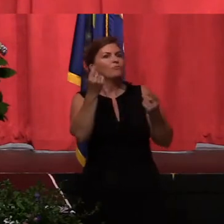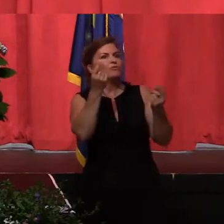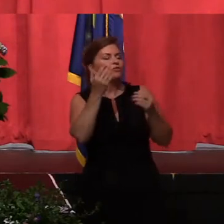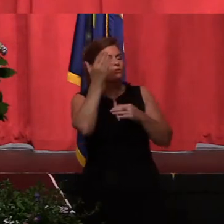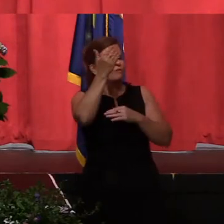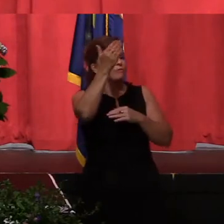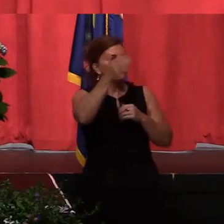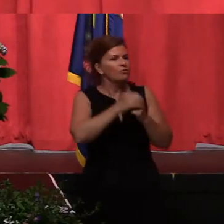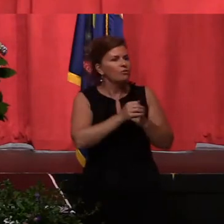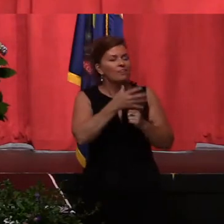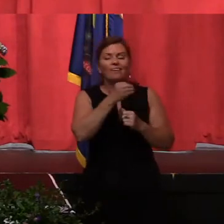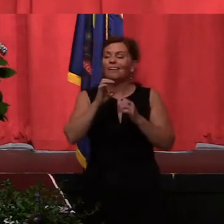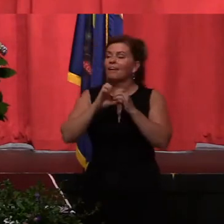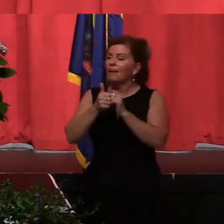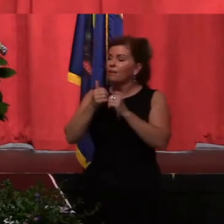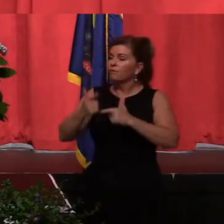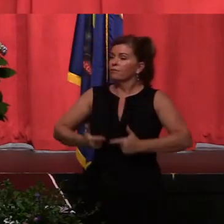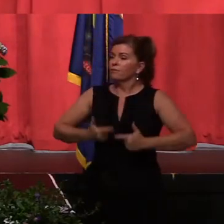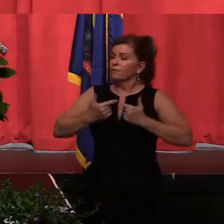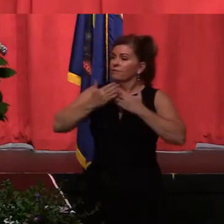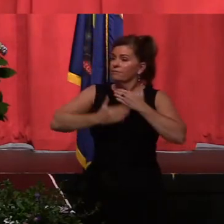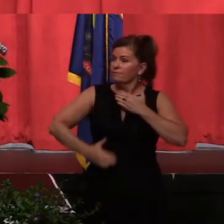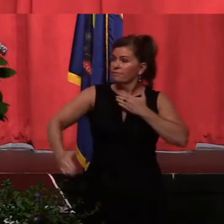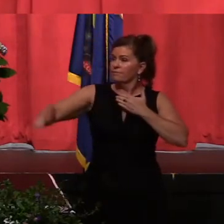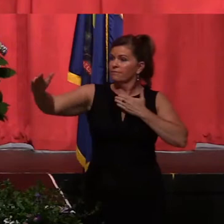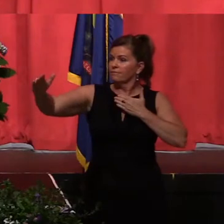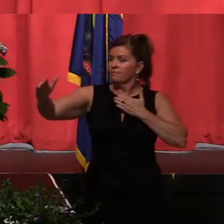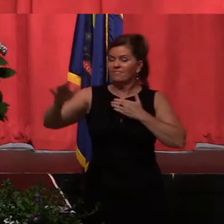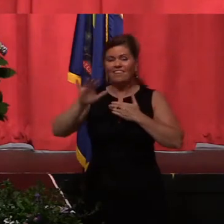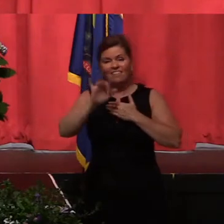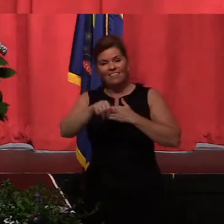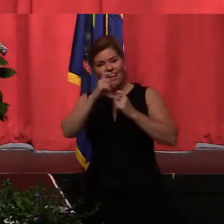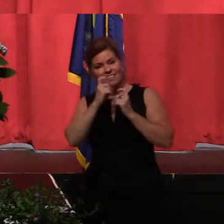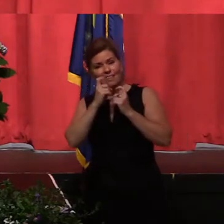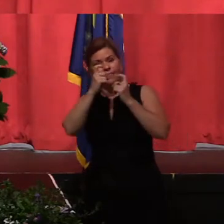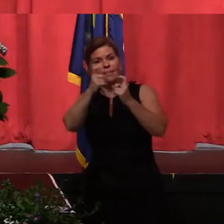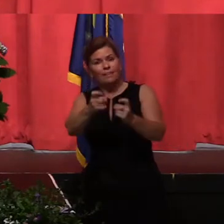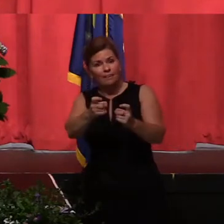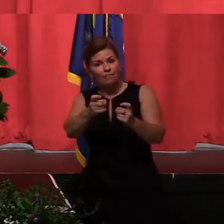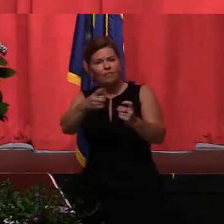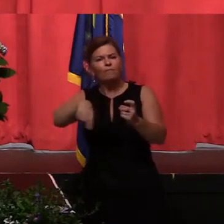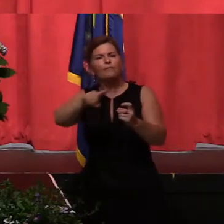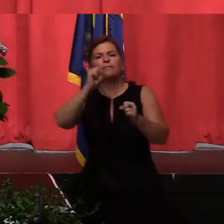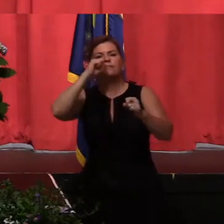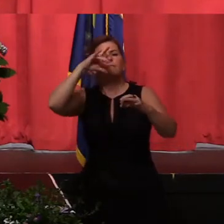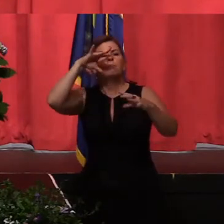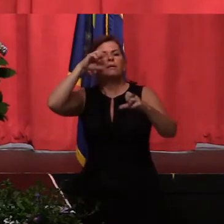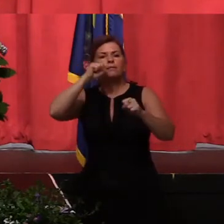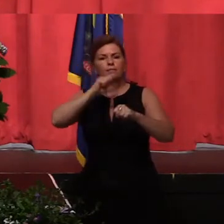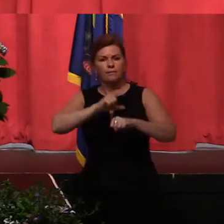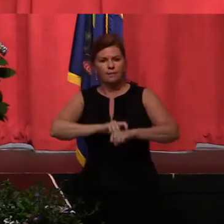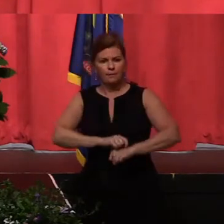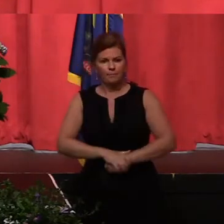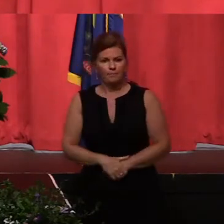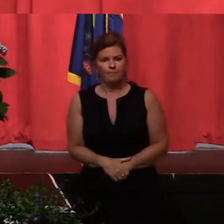live going forward. That is the gift of this extraordinary time.